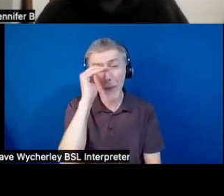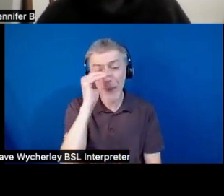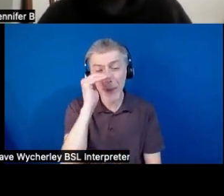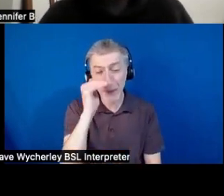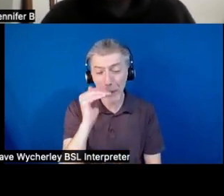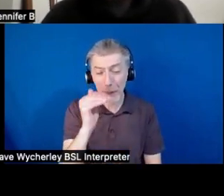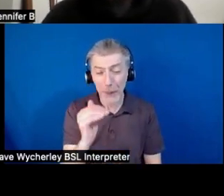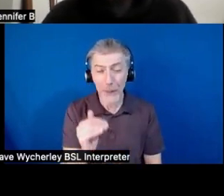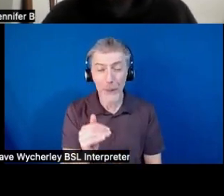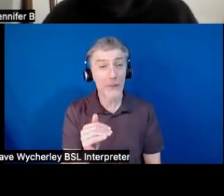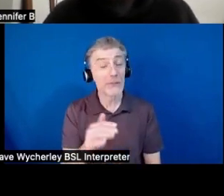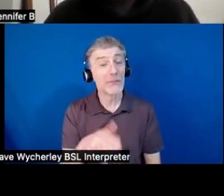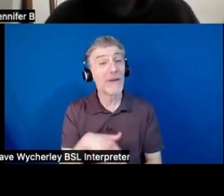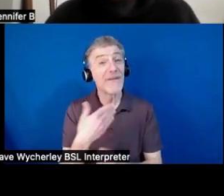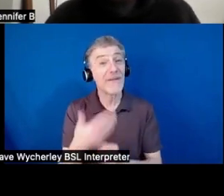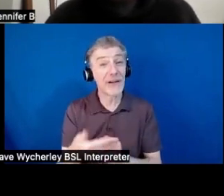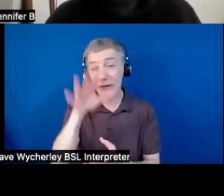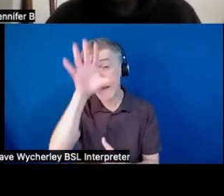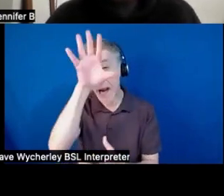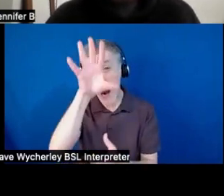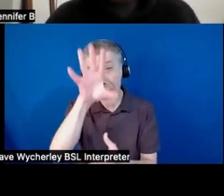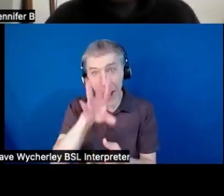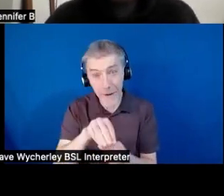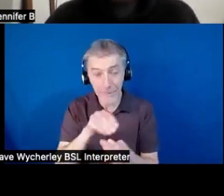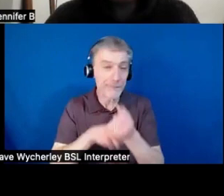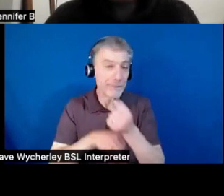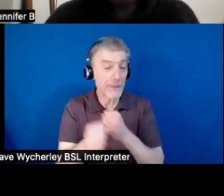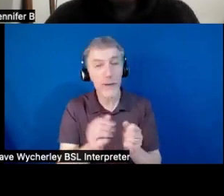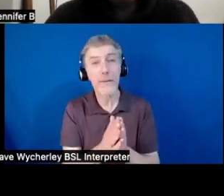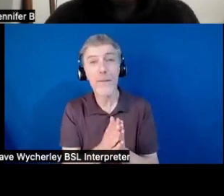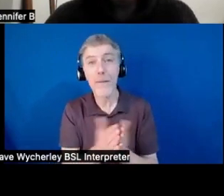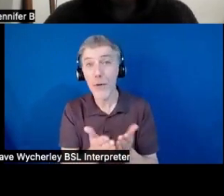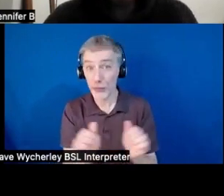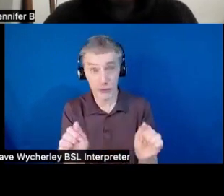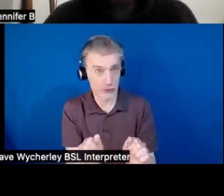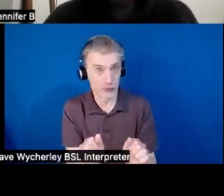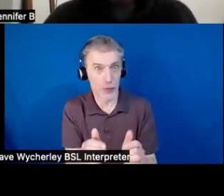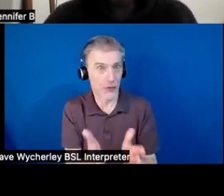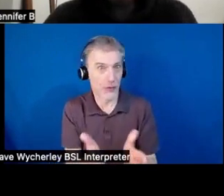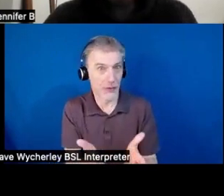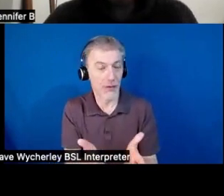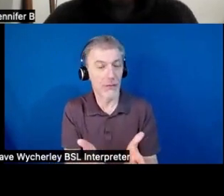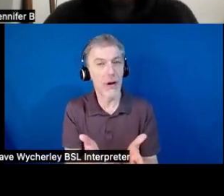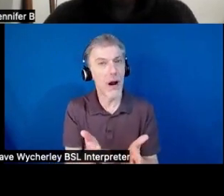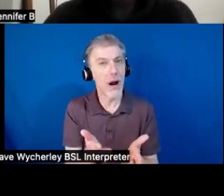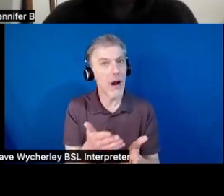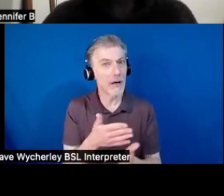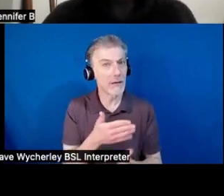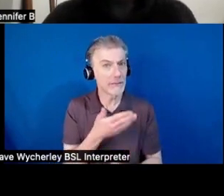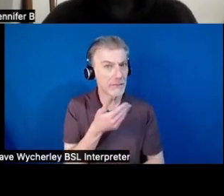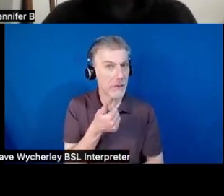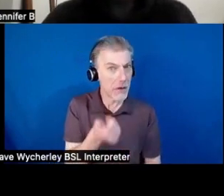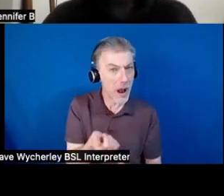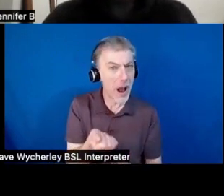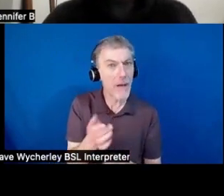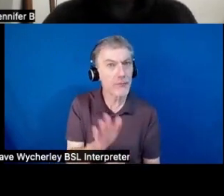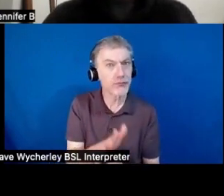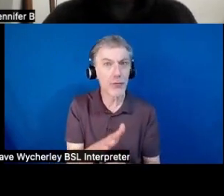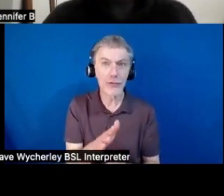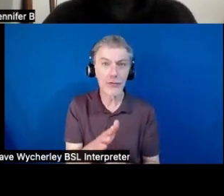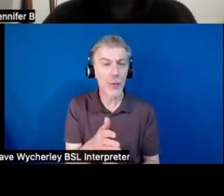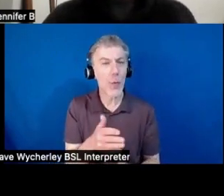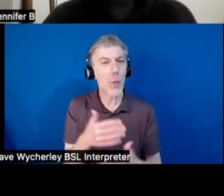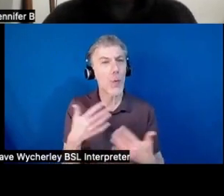book. And I think it kind of embodies this idea of a fragmented approach. It's very clear in the